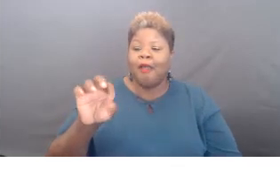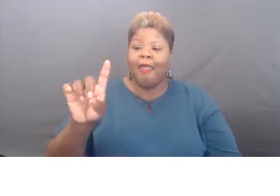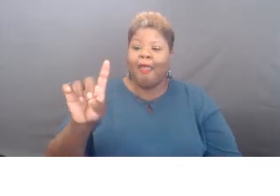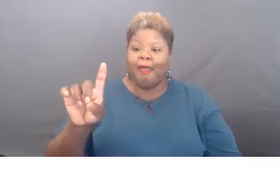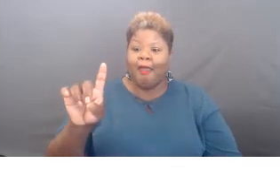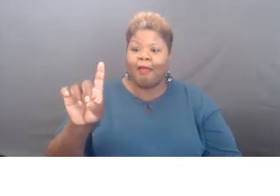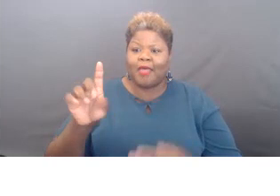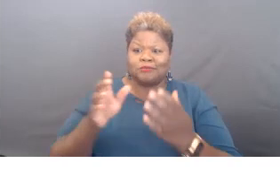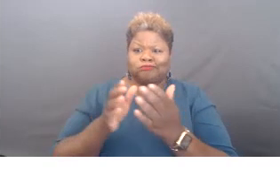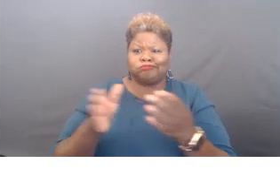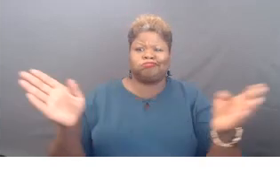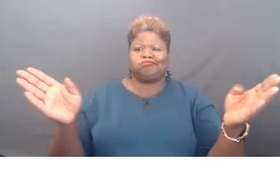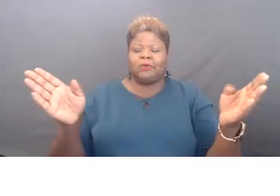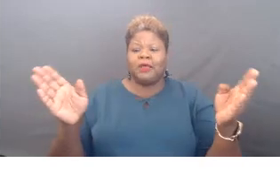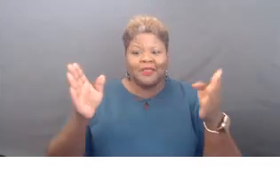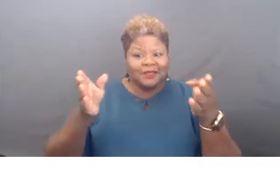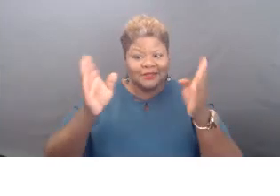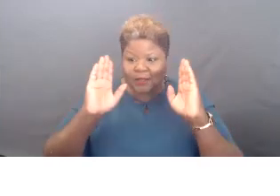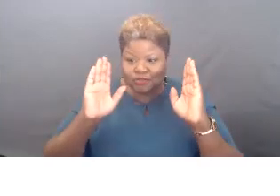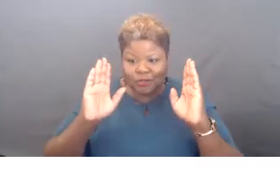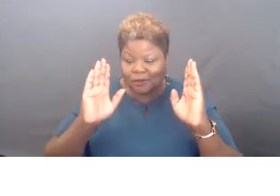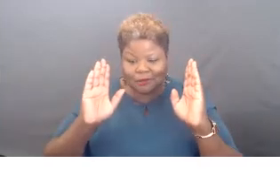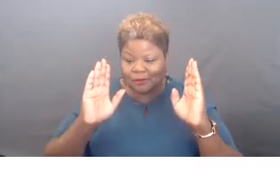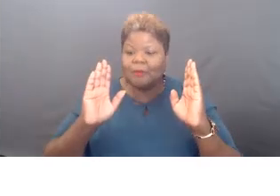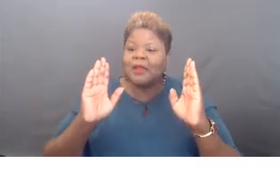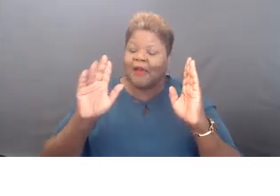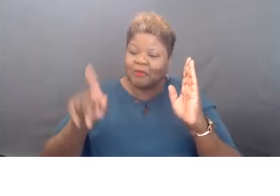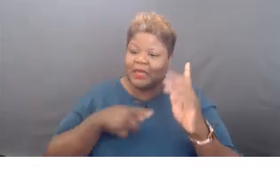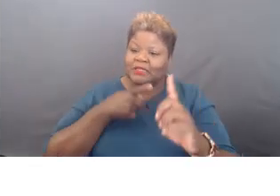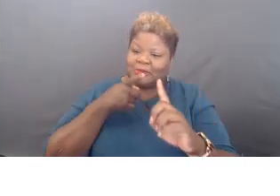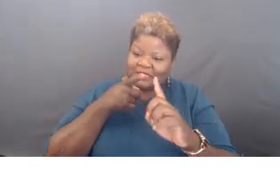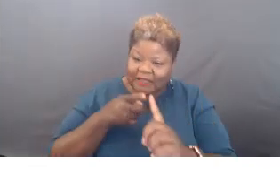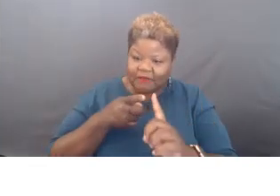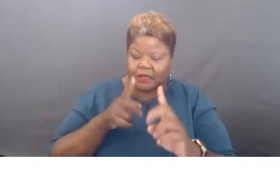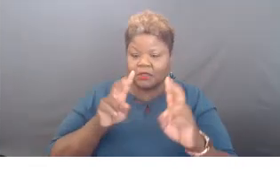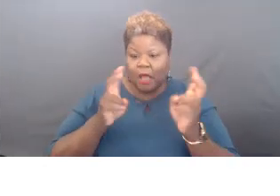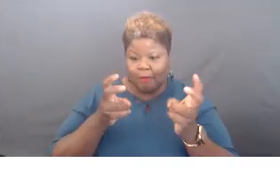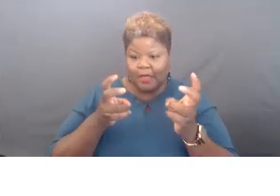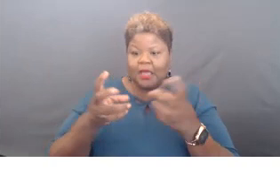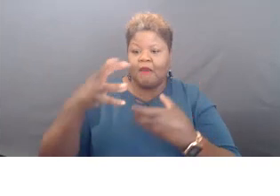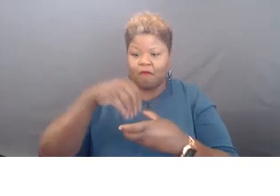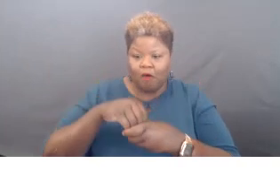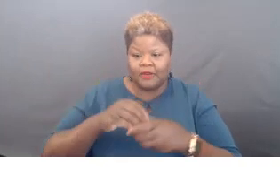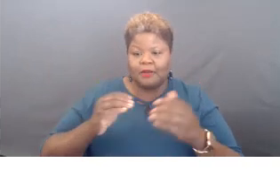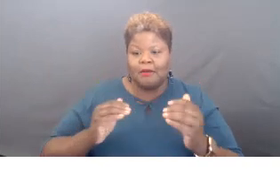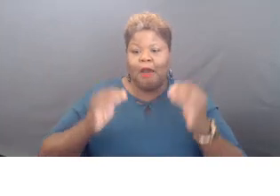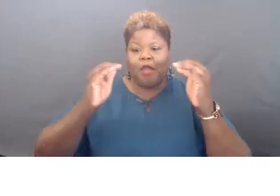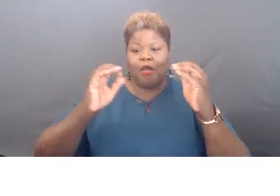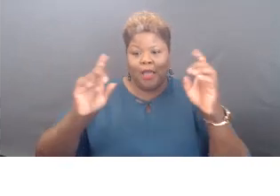never gain too much attention unless it was combined with a specific topic in higher ed, if that makes